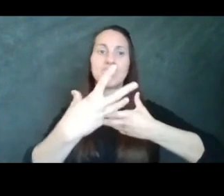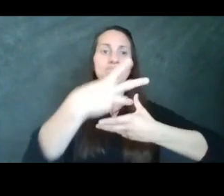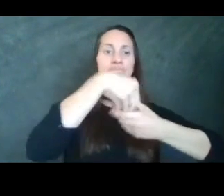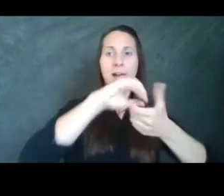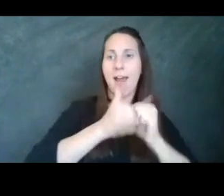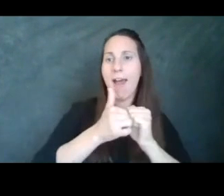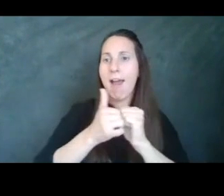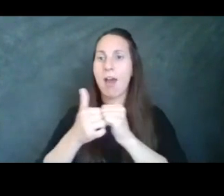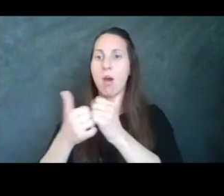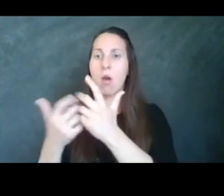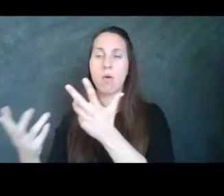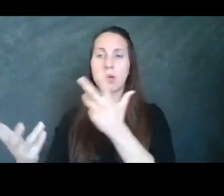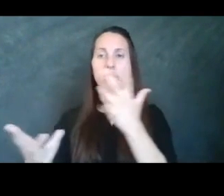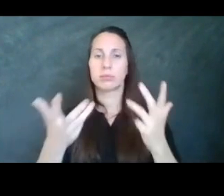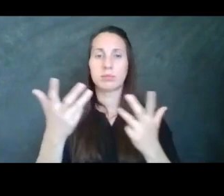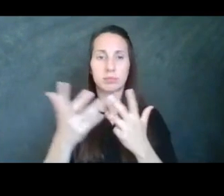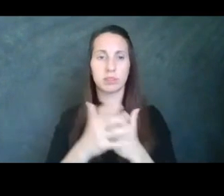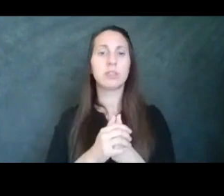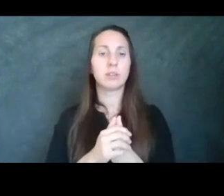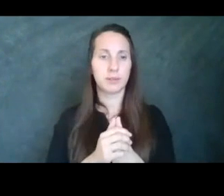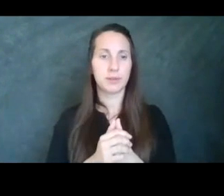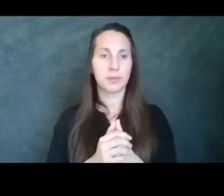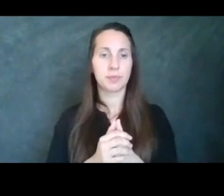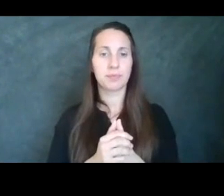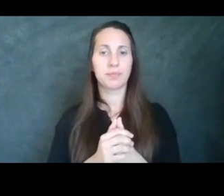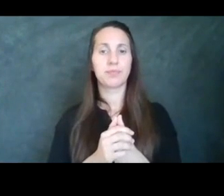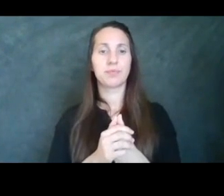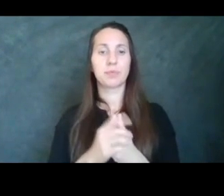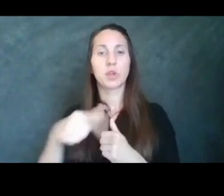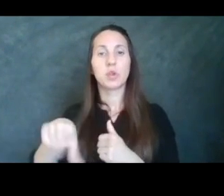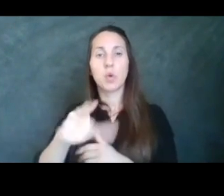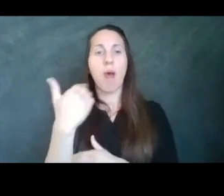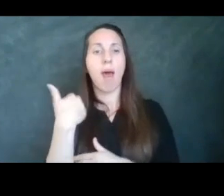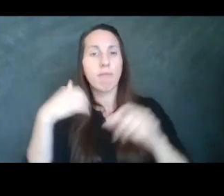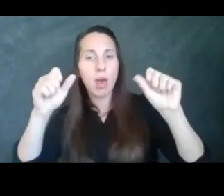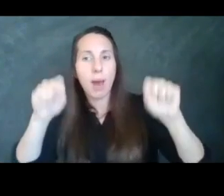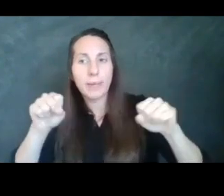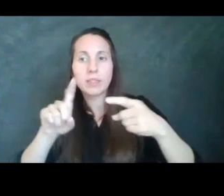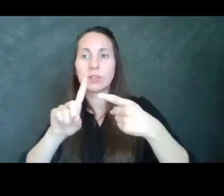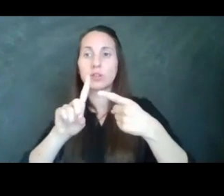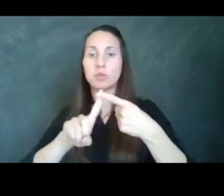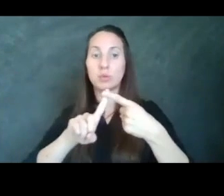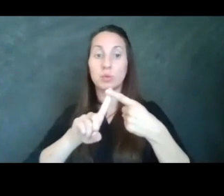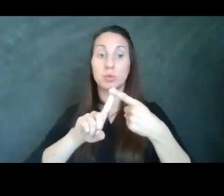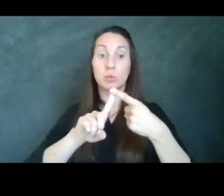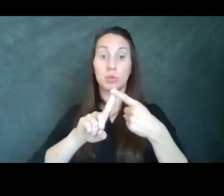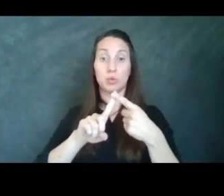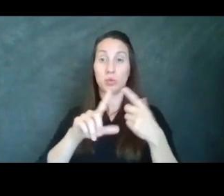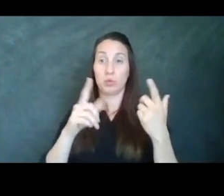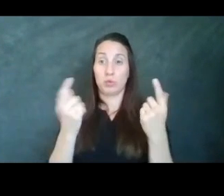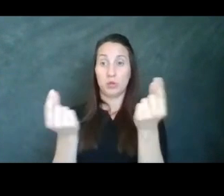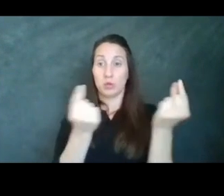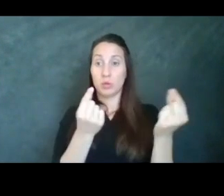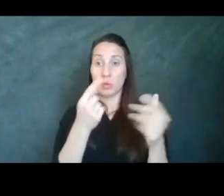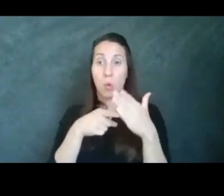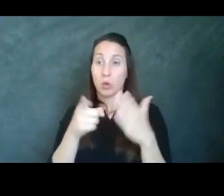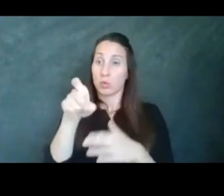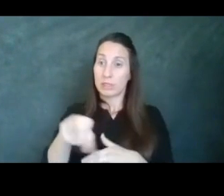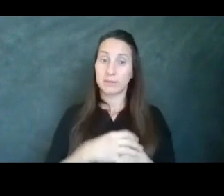do the right thing will be equipped with the ability to do that. Next slide.